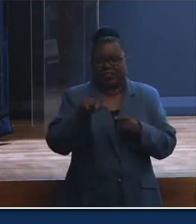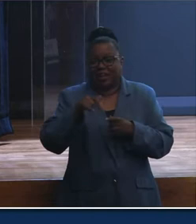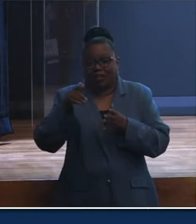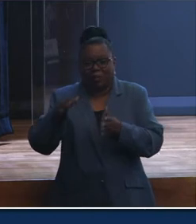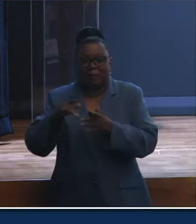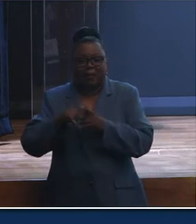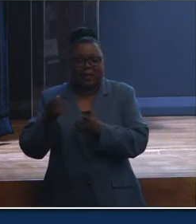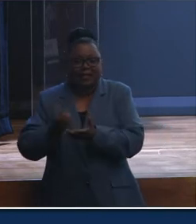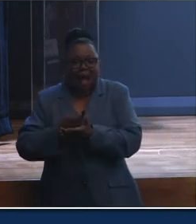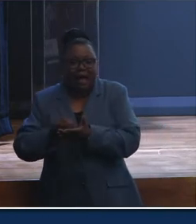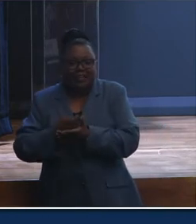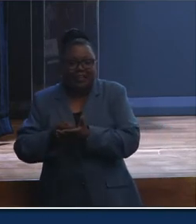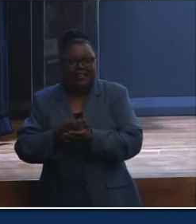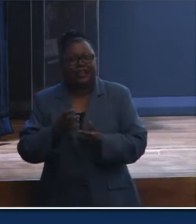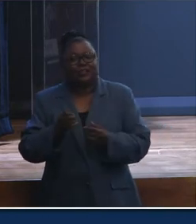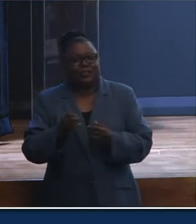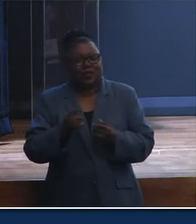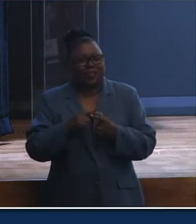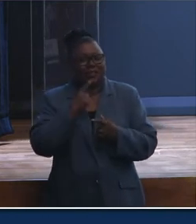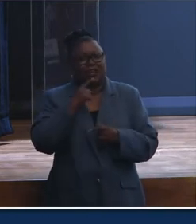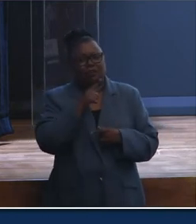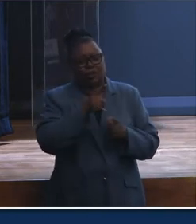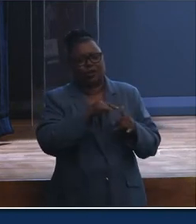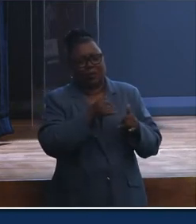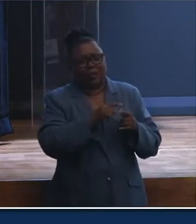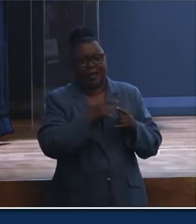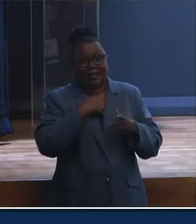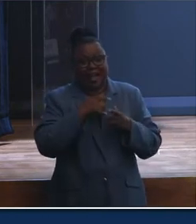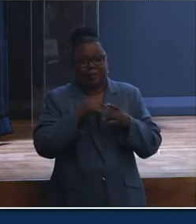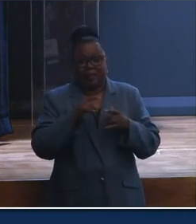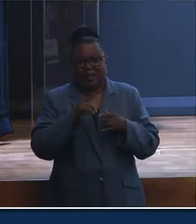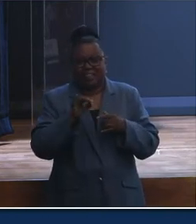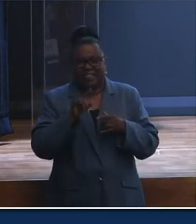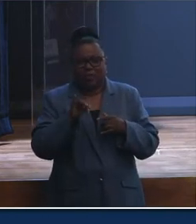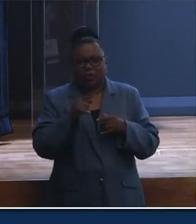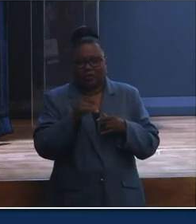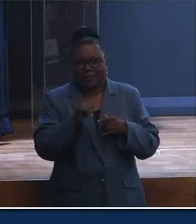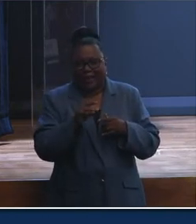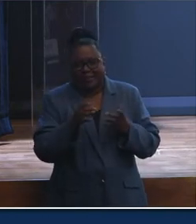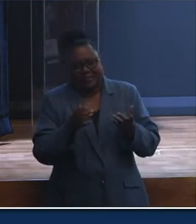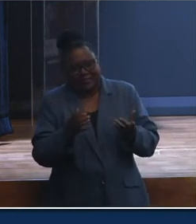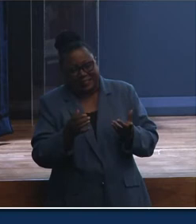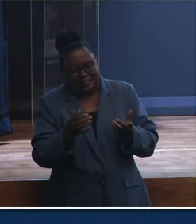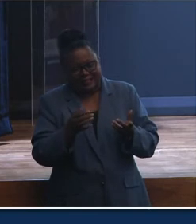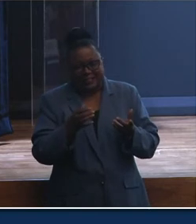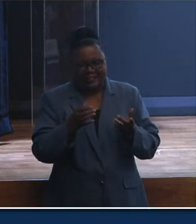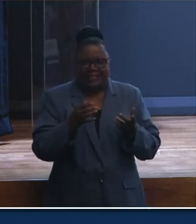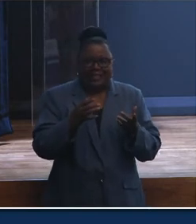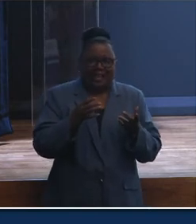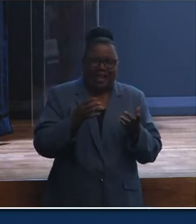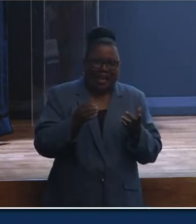sheet playing hockey. And so they said, sure, you can play, and they got me figure skates. And